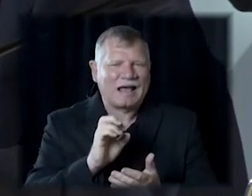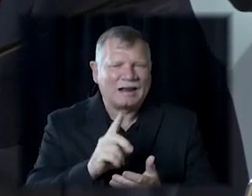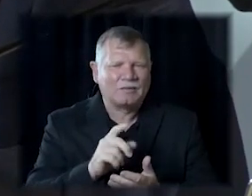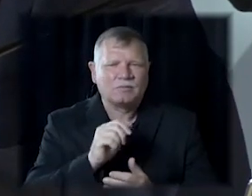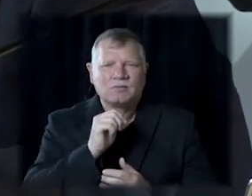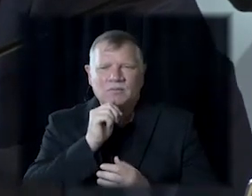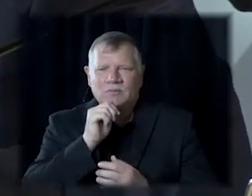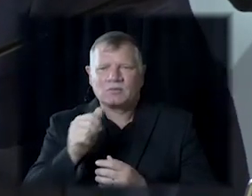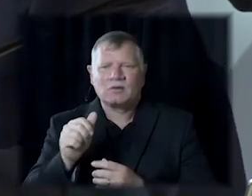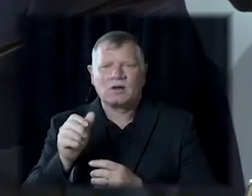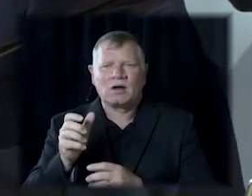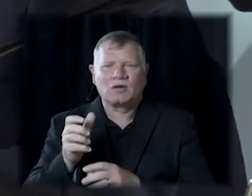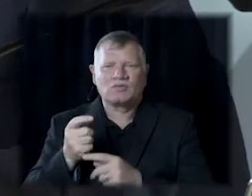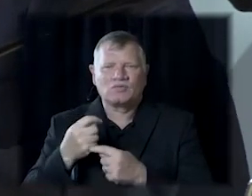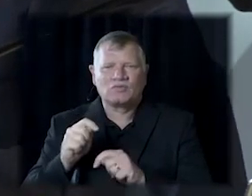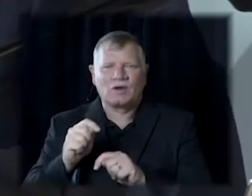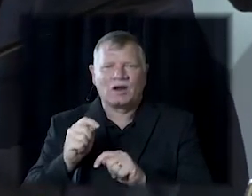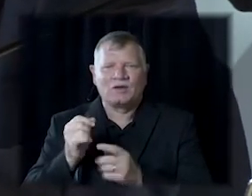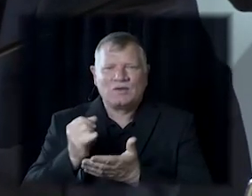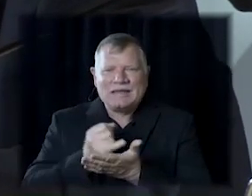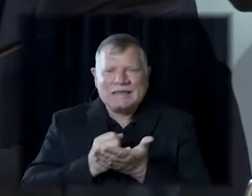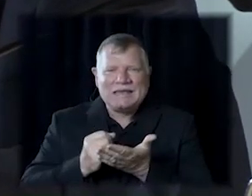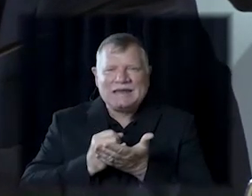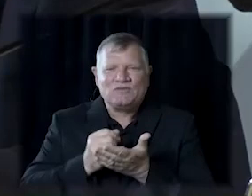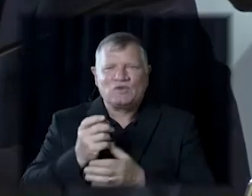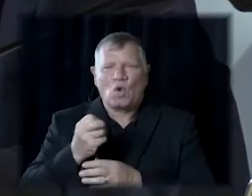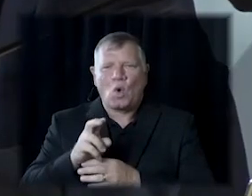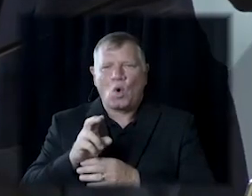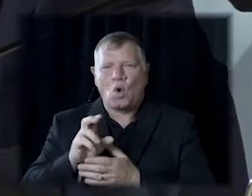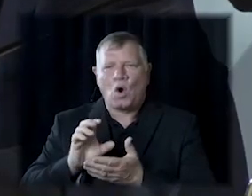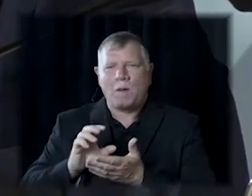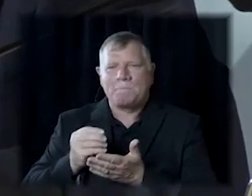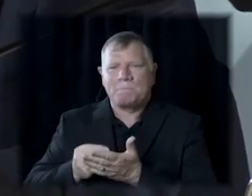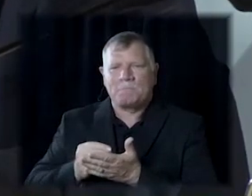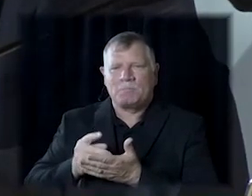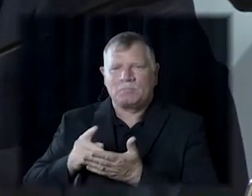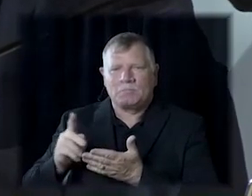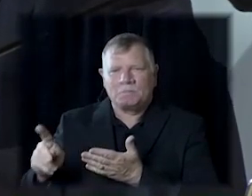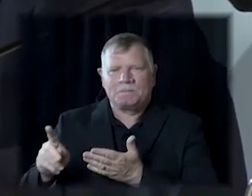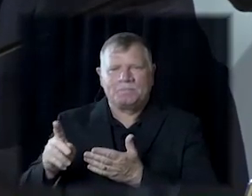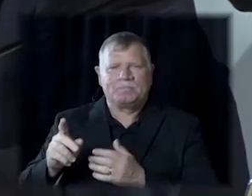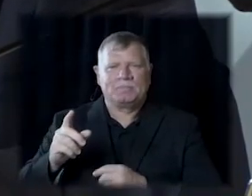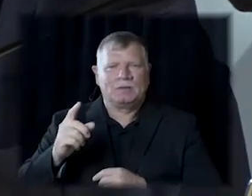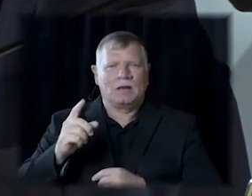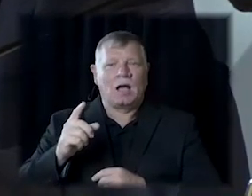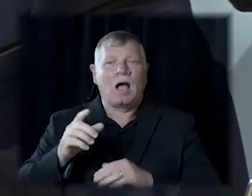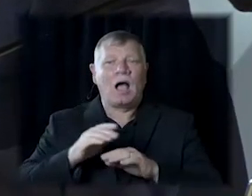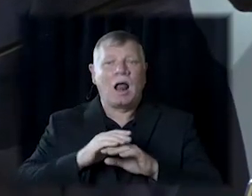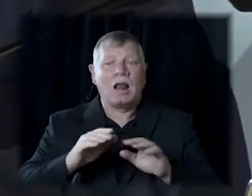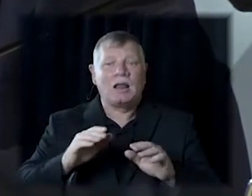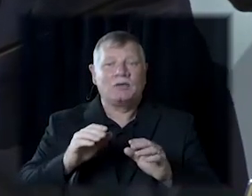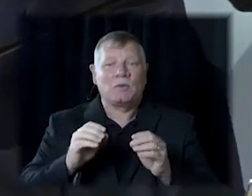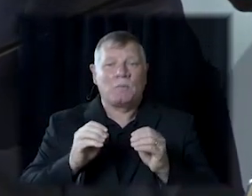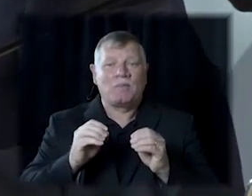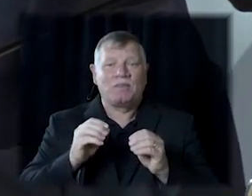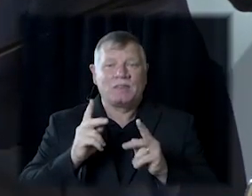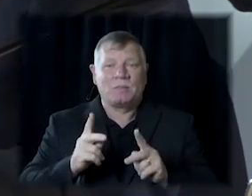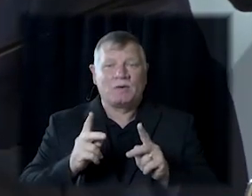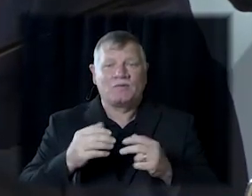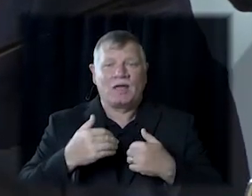any recovery of interest or principal unless the holder had more than